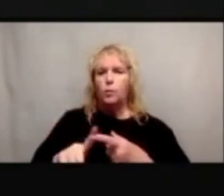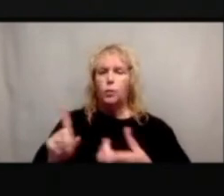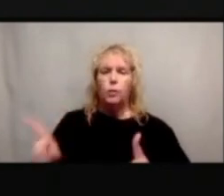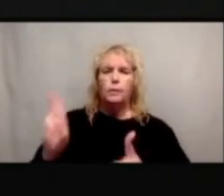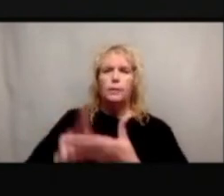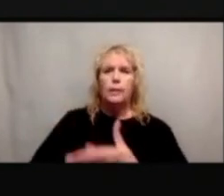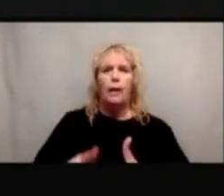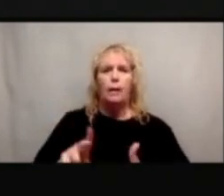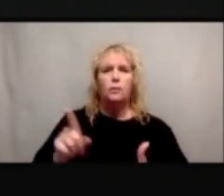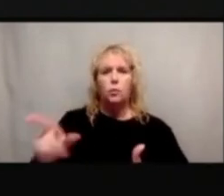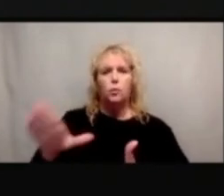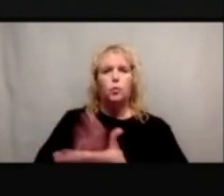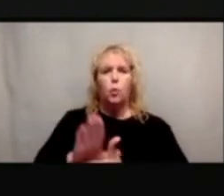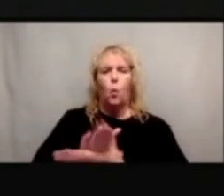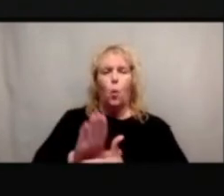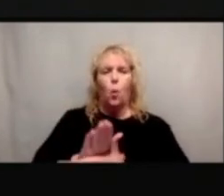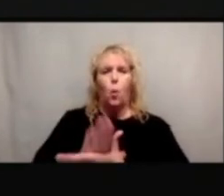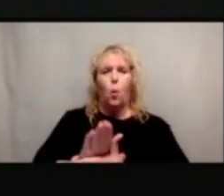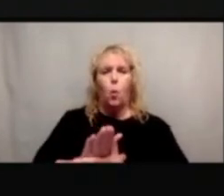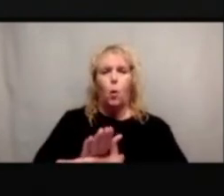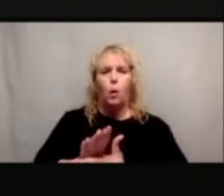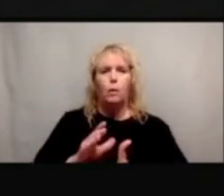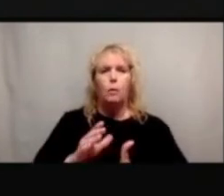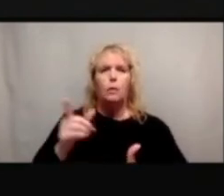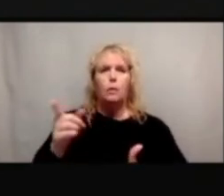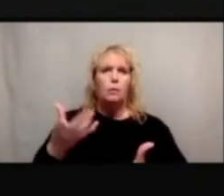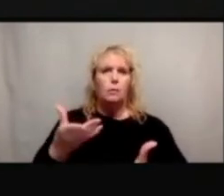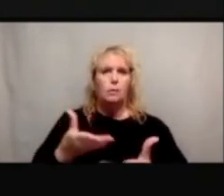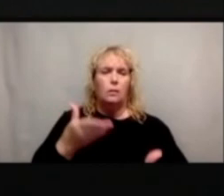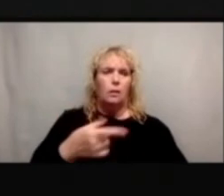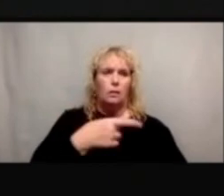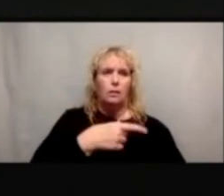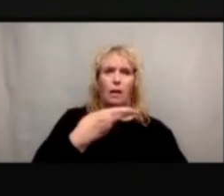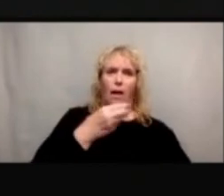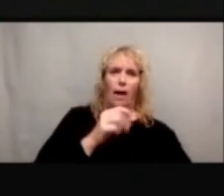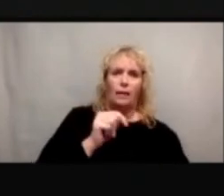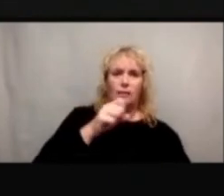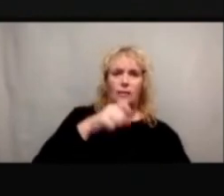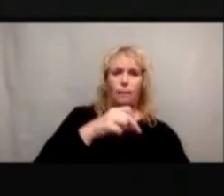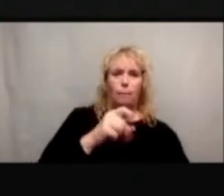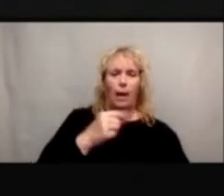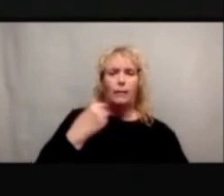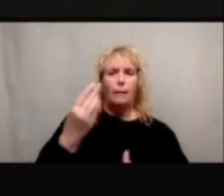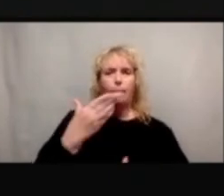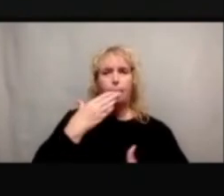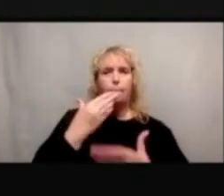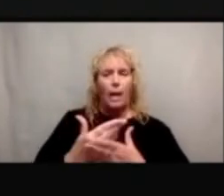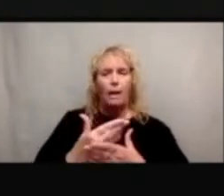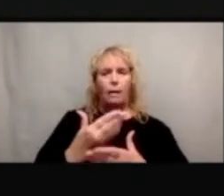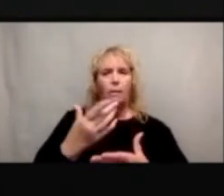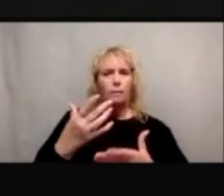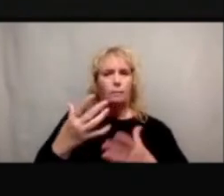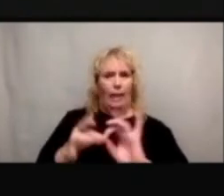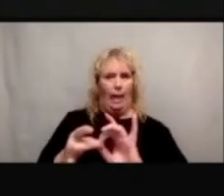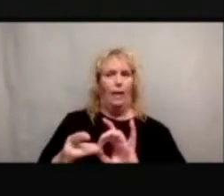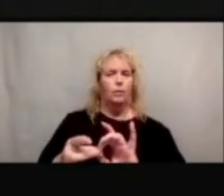a hotspot would enable a better connection than a connection you may have. So I definitely think